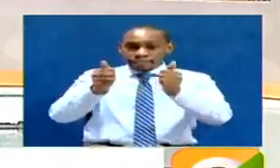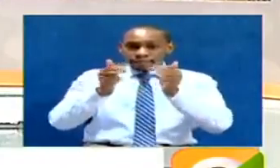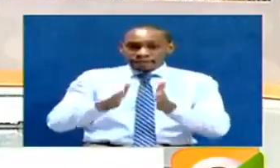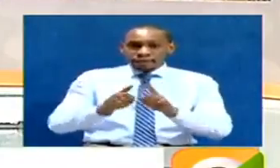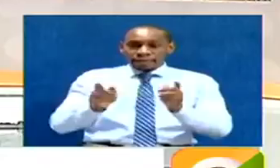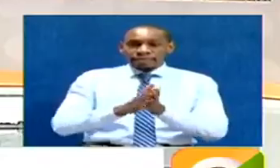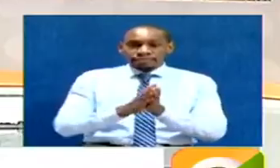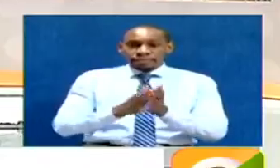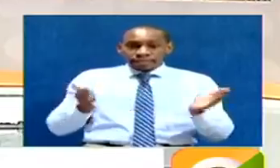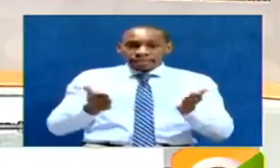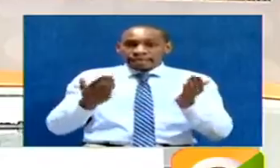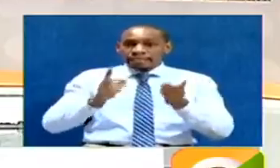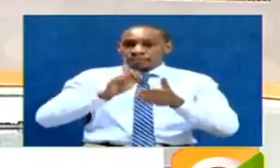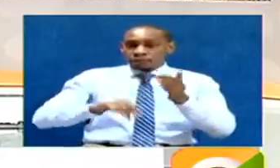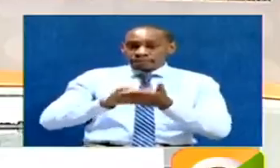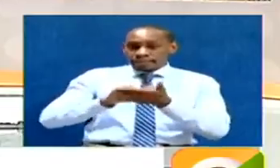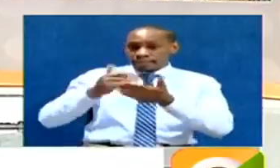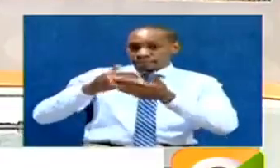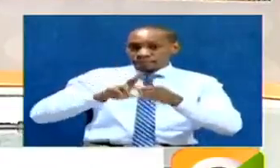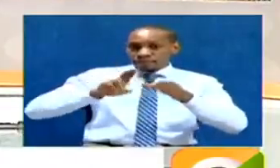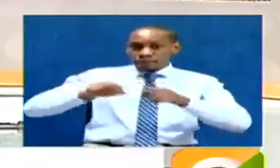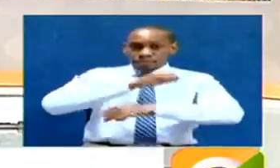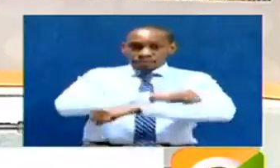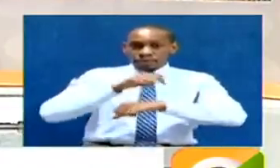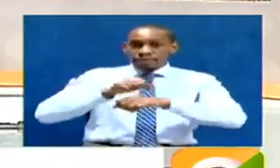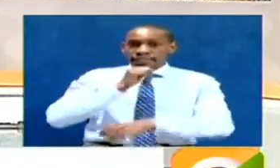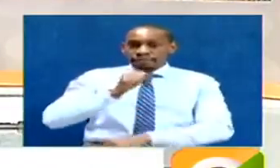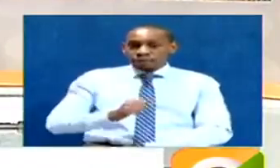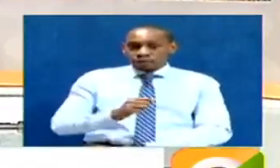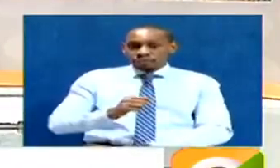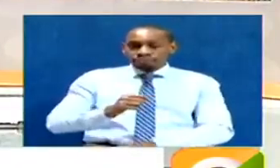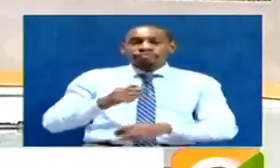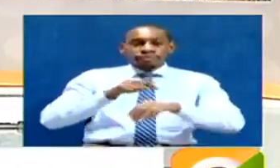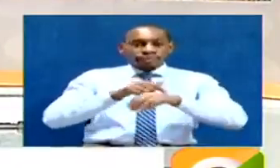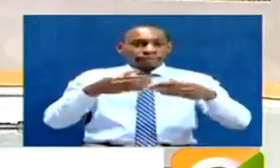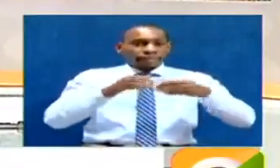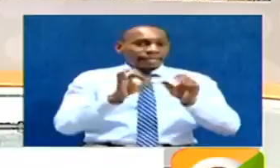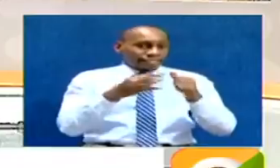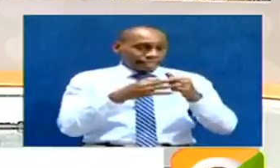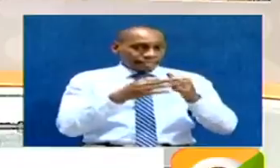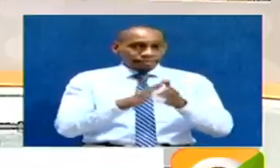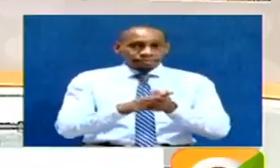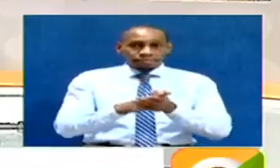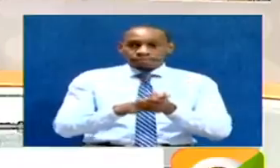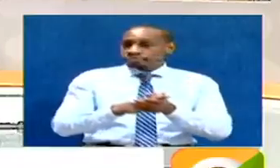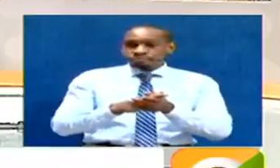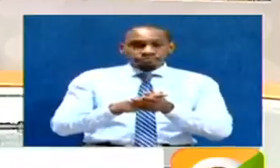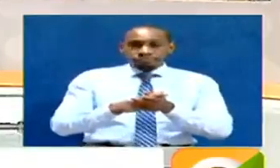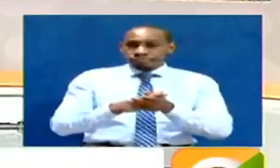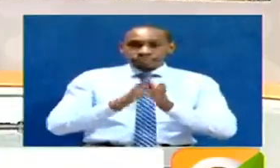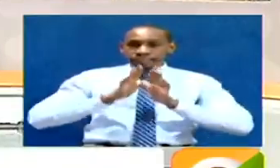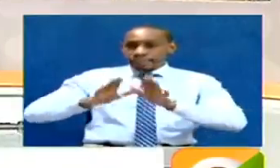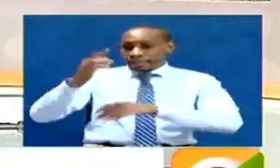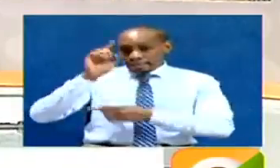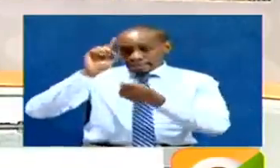in his life story is that in spite of dropping out of school at the age of, or rather at class 8, he never gave up on his